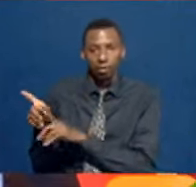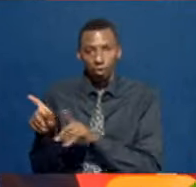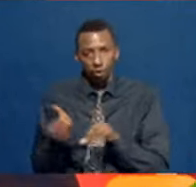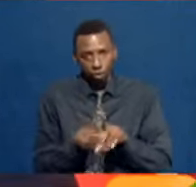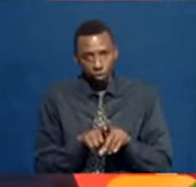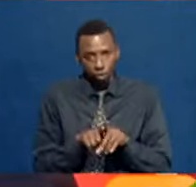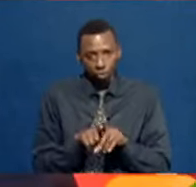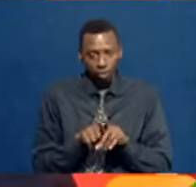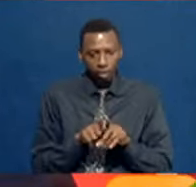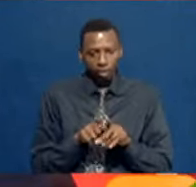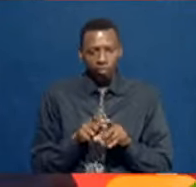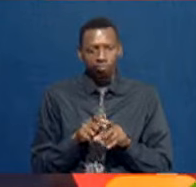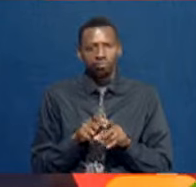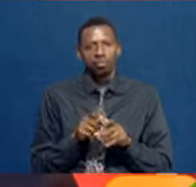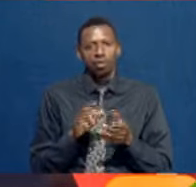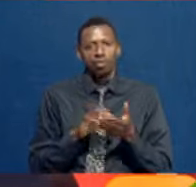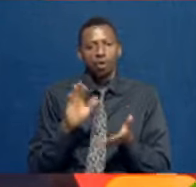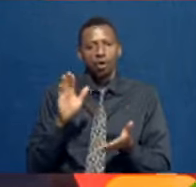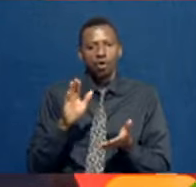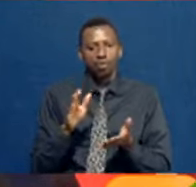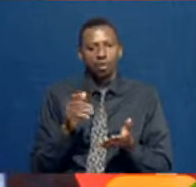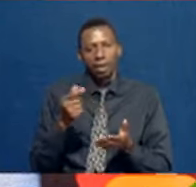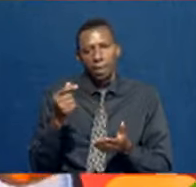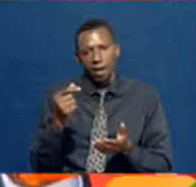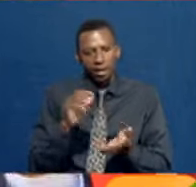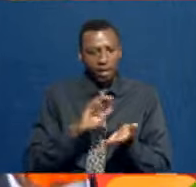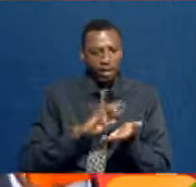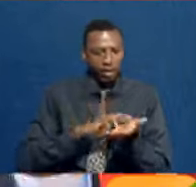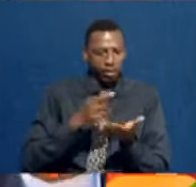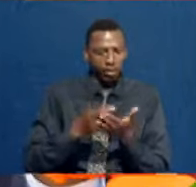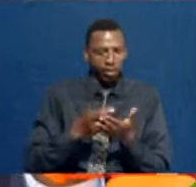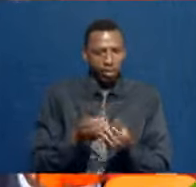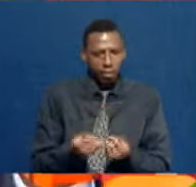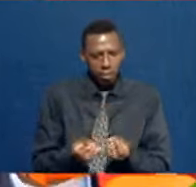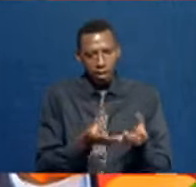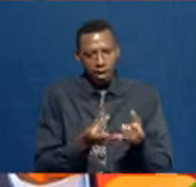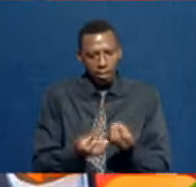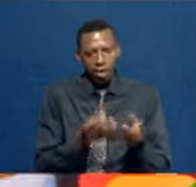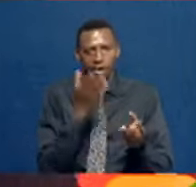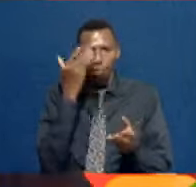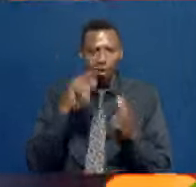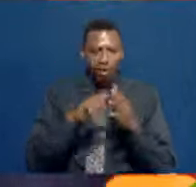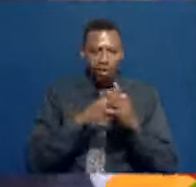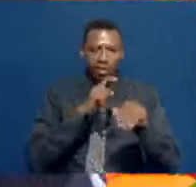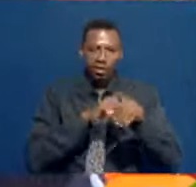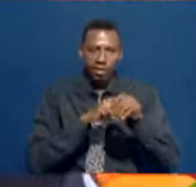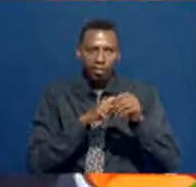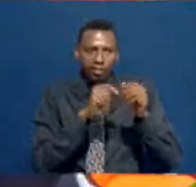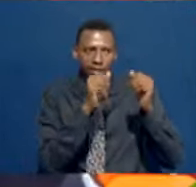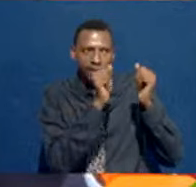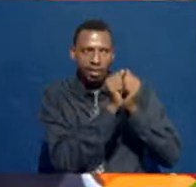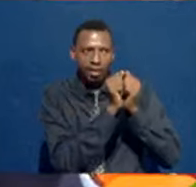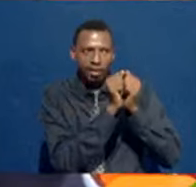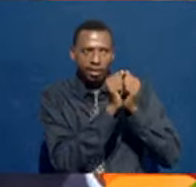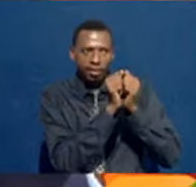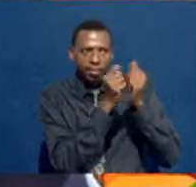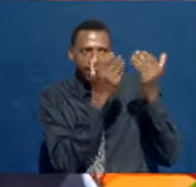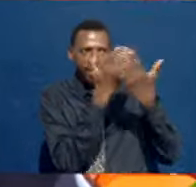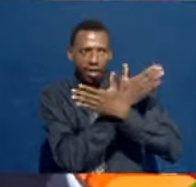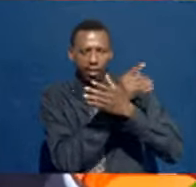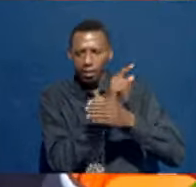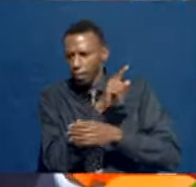to push more resources within, because it starts usually around 10 p.m. to 3